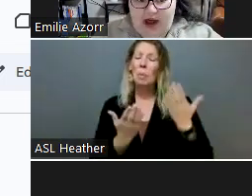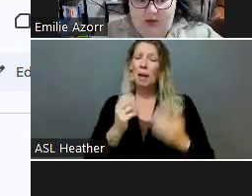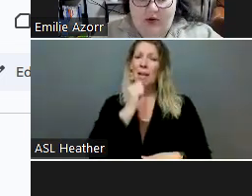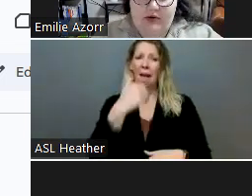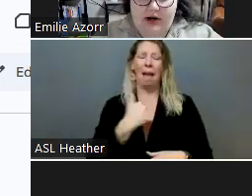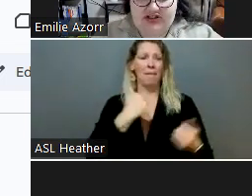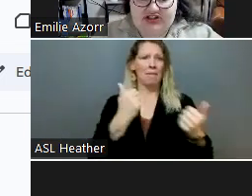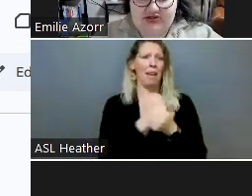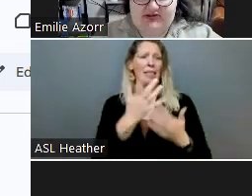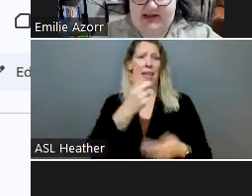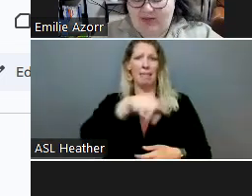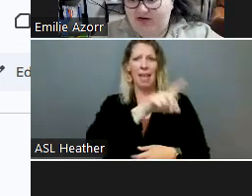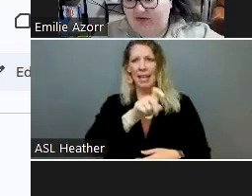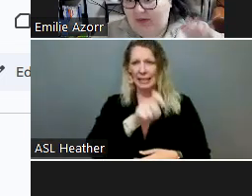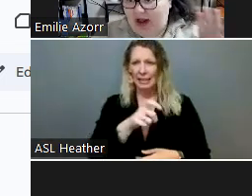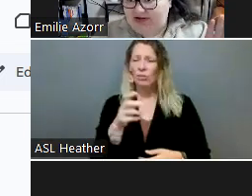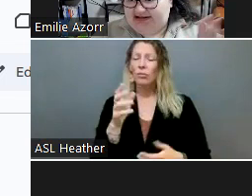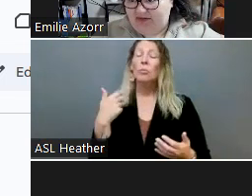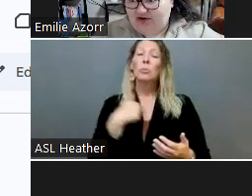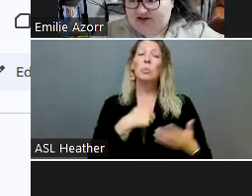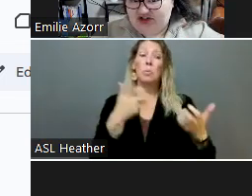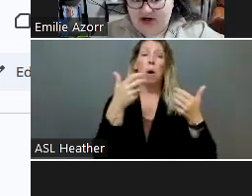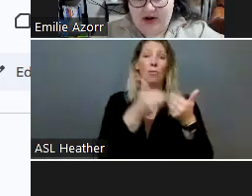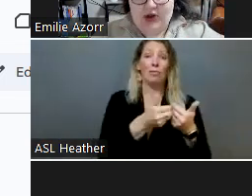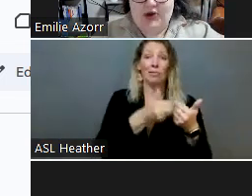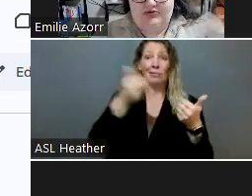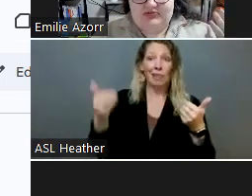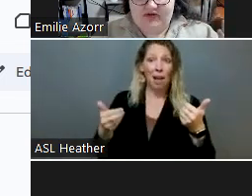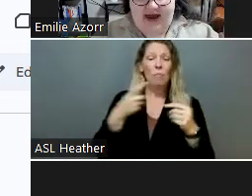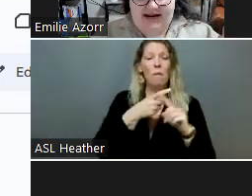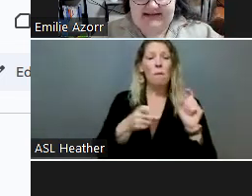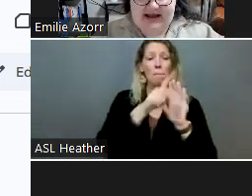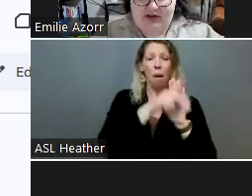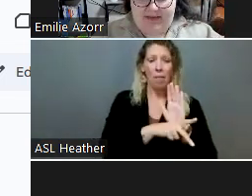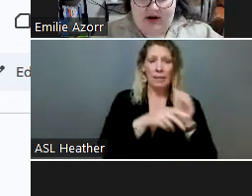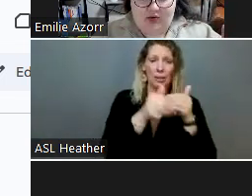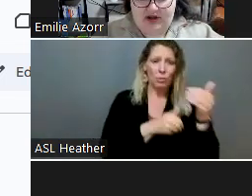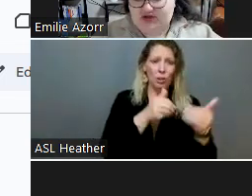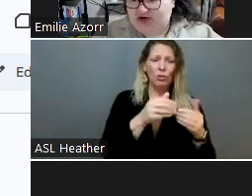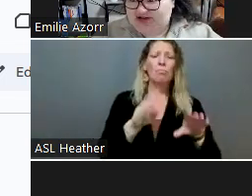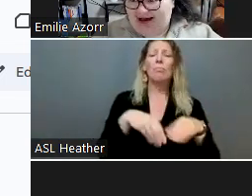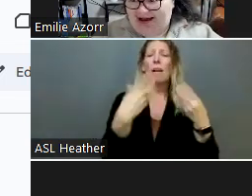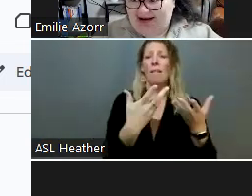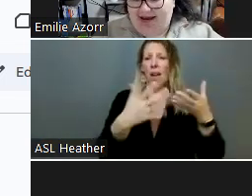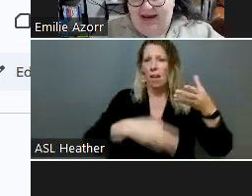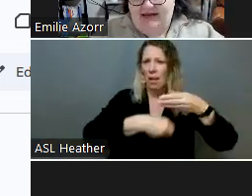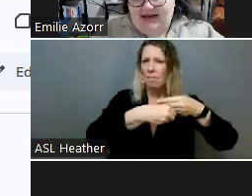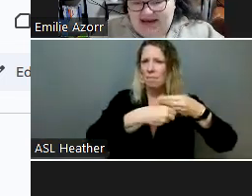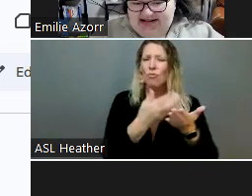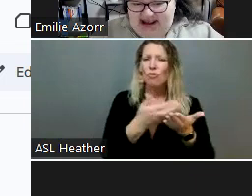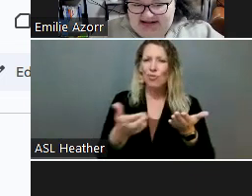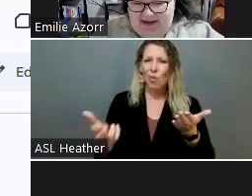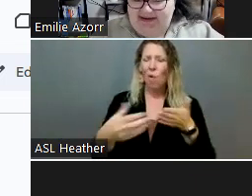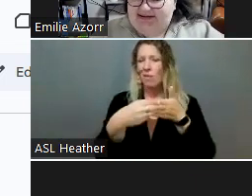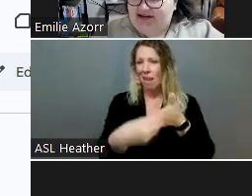So what we wanted to do, separate from a policy and procedure, was provide a supplemental resource guide